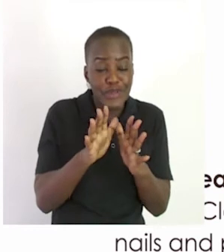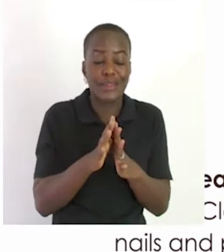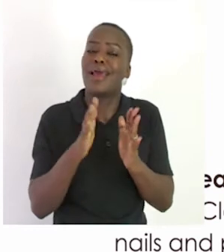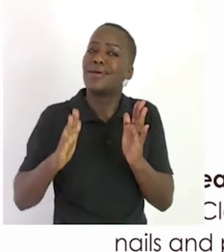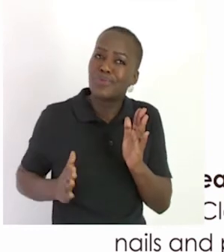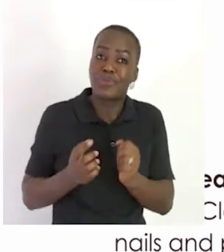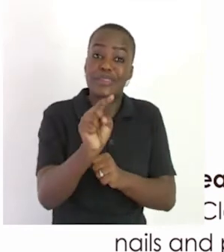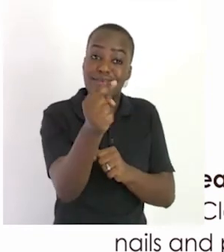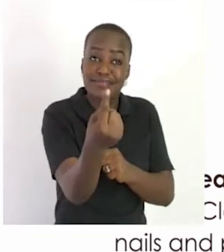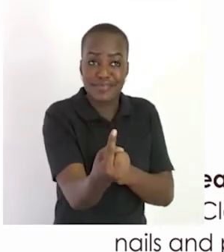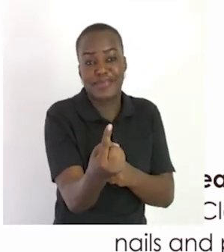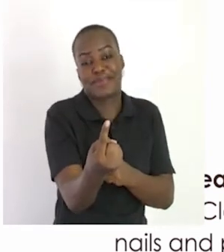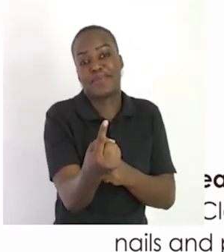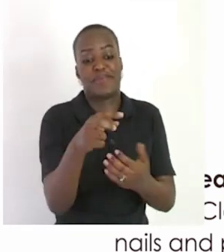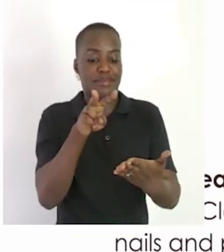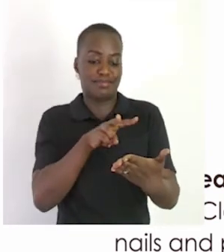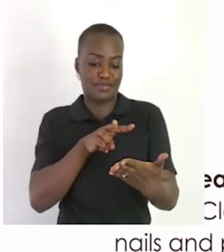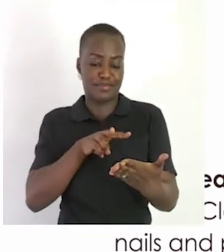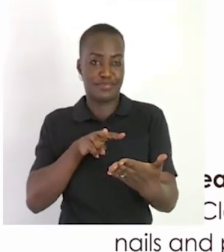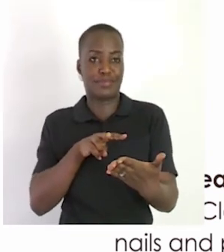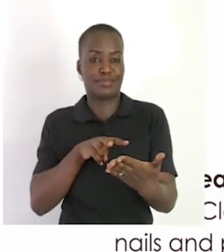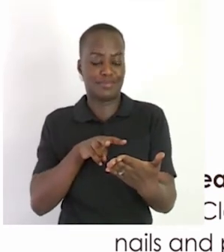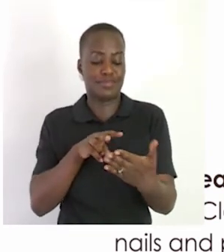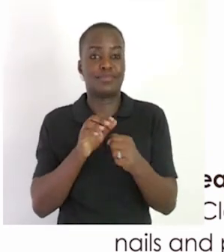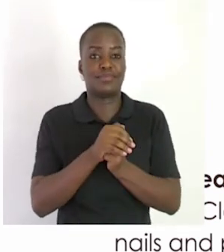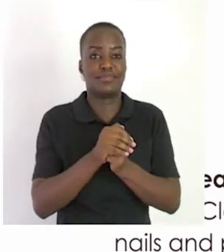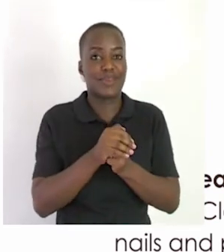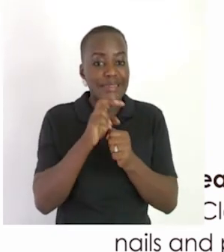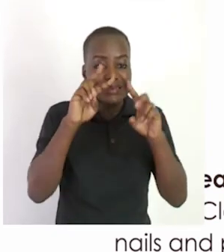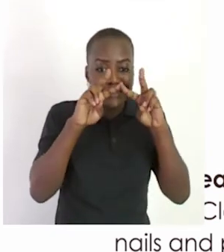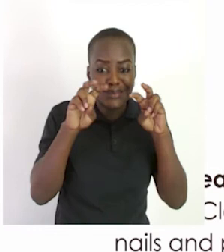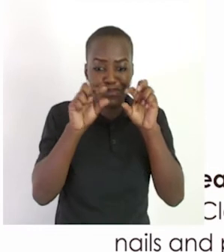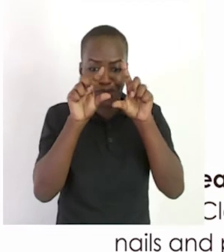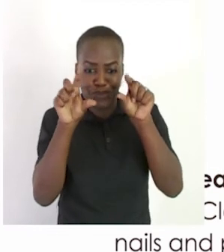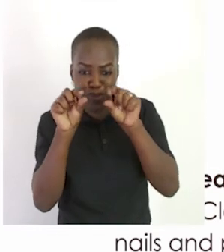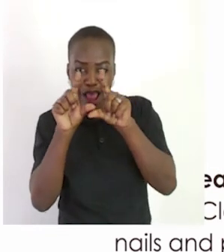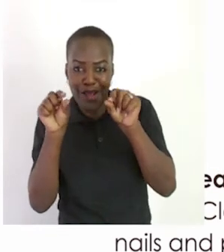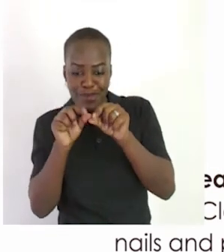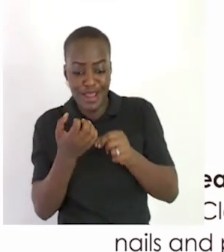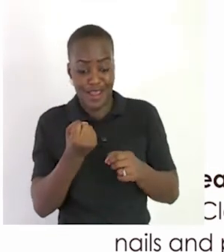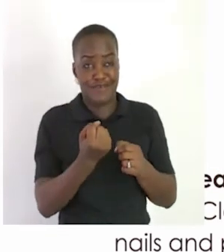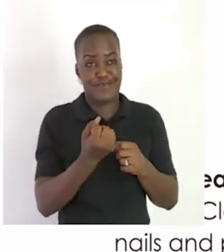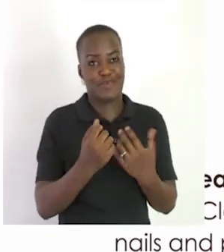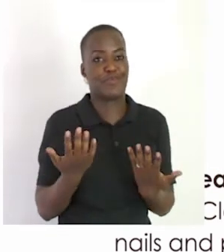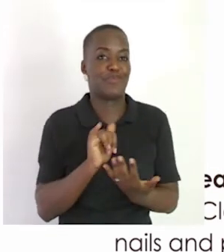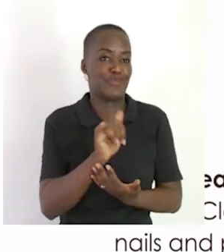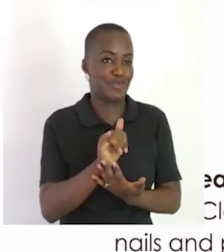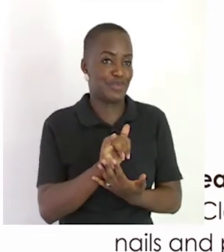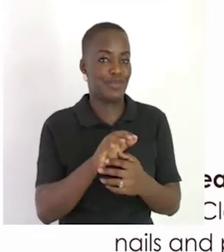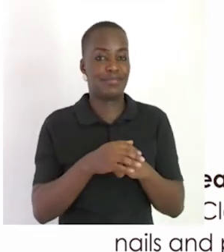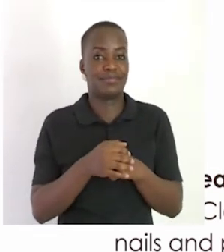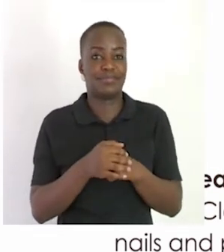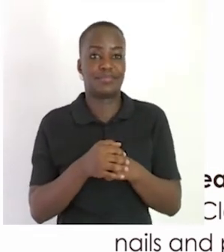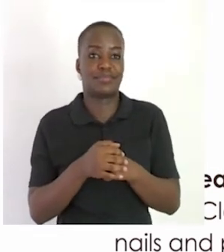you to read the story and look for the words that we were talking about before. So for now, I'd like you